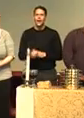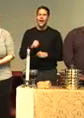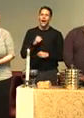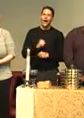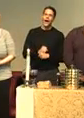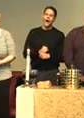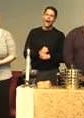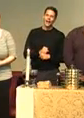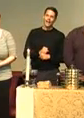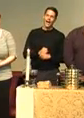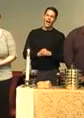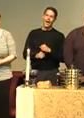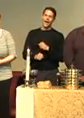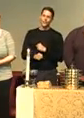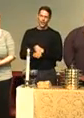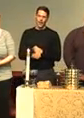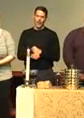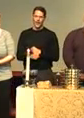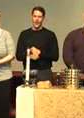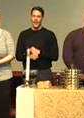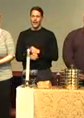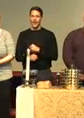God our